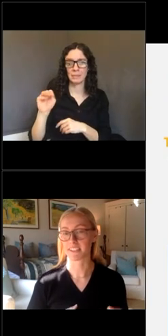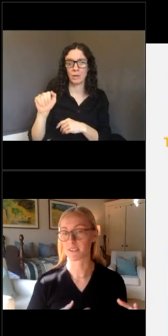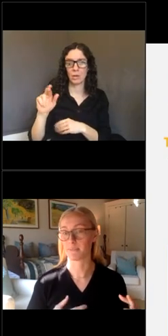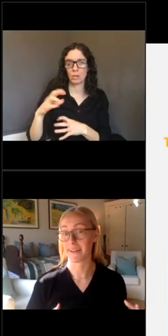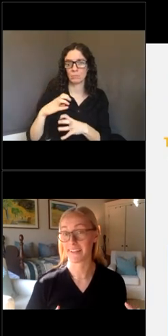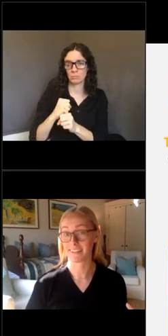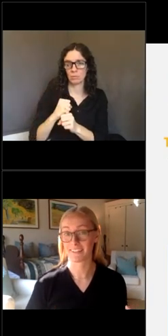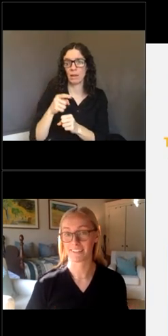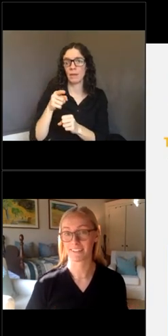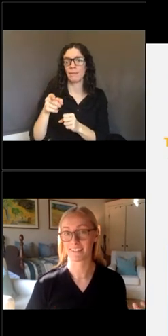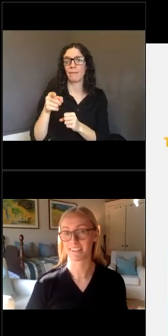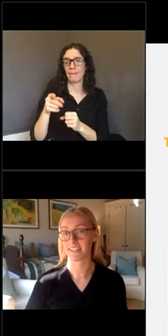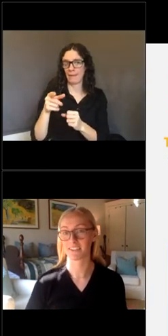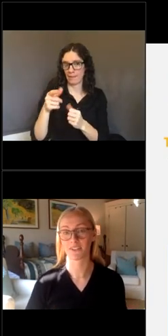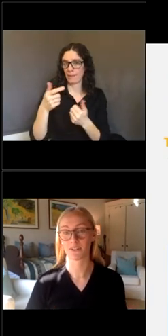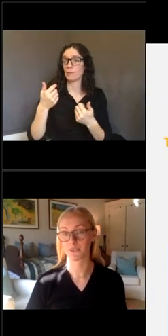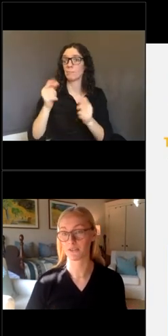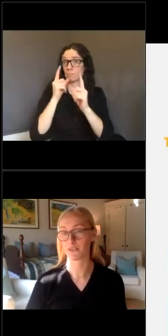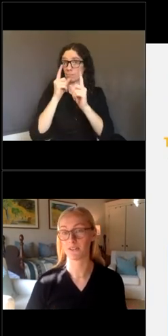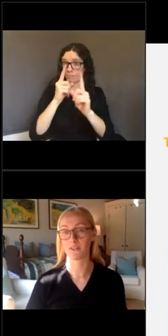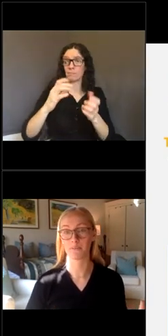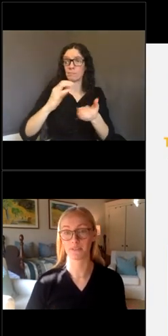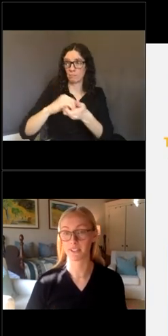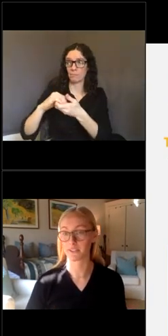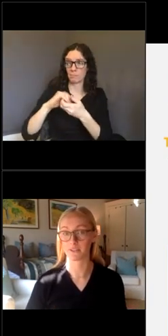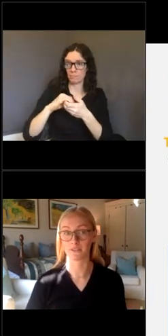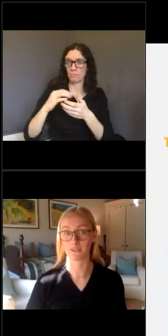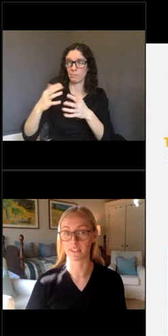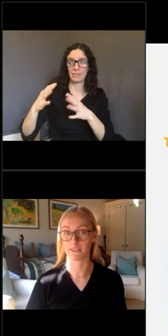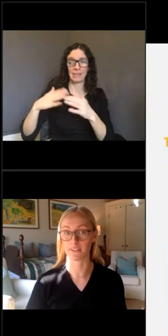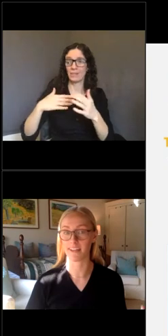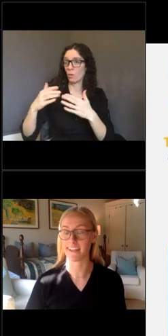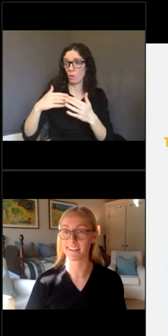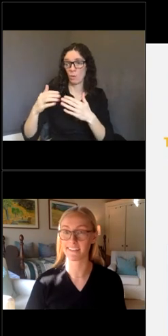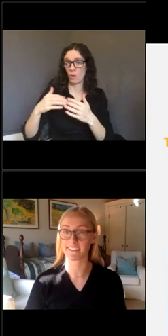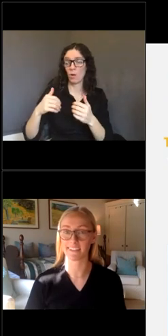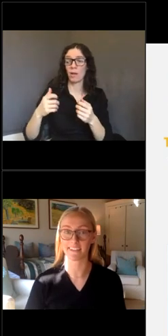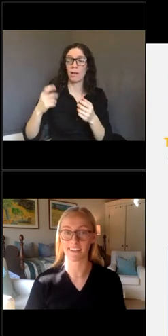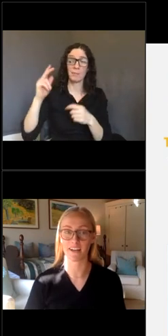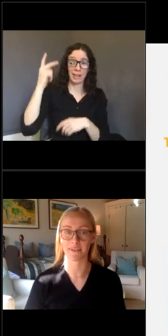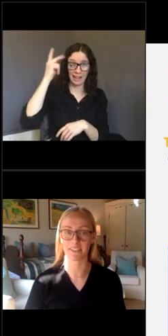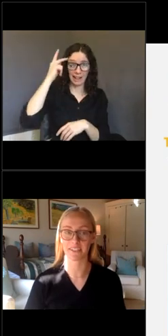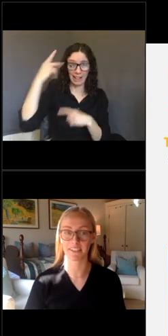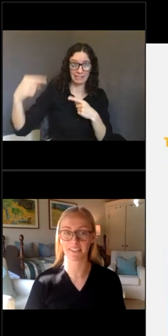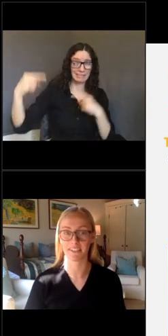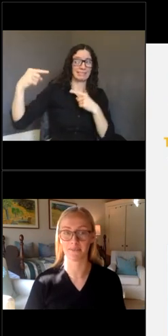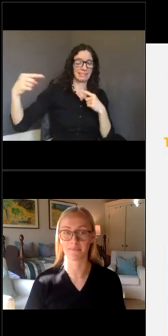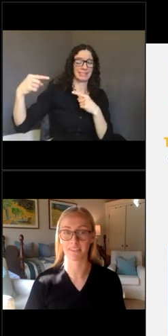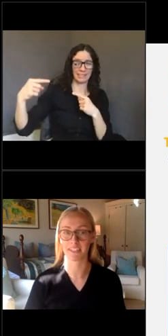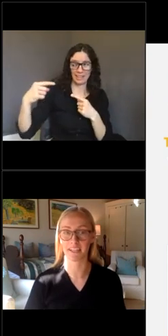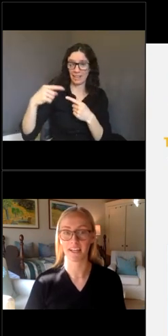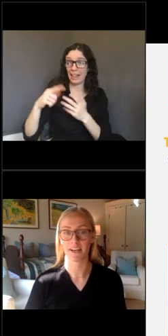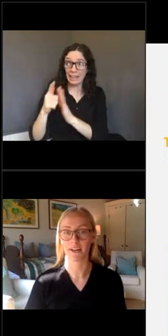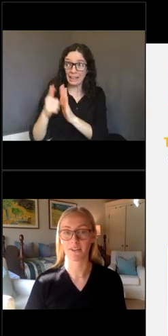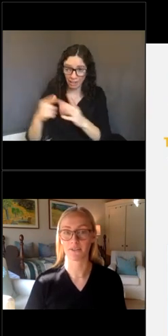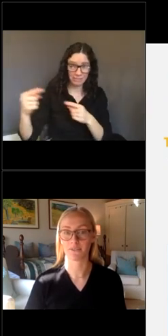approaches despite distinct cultural, political, legal, and economic